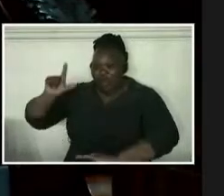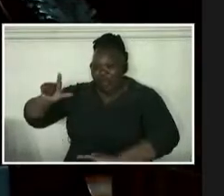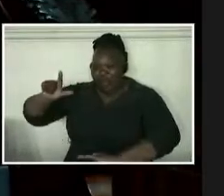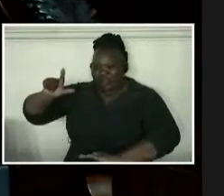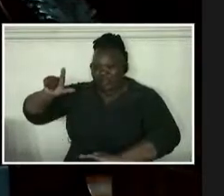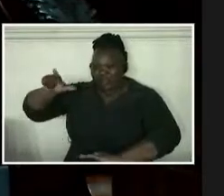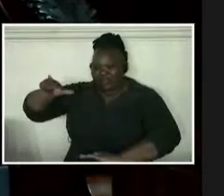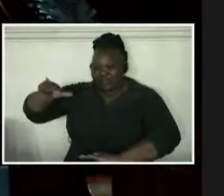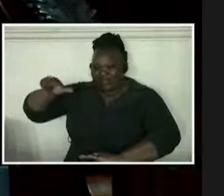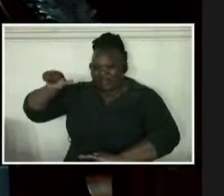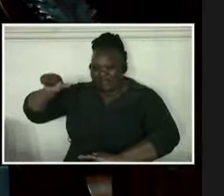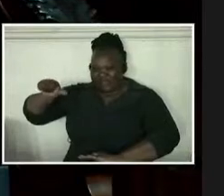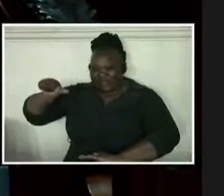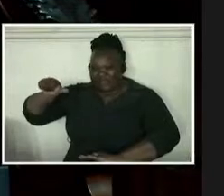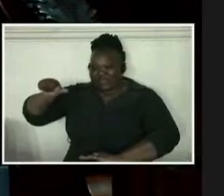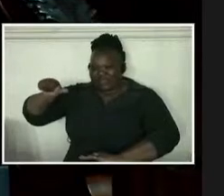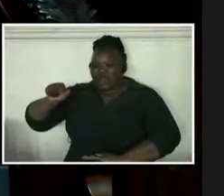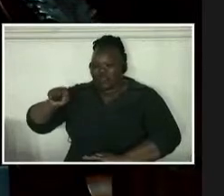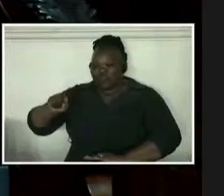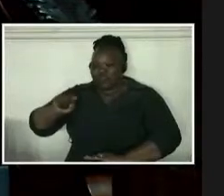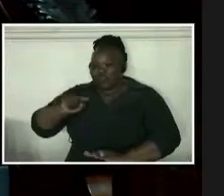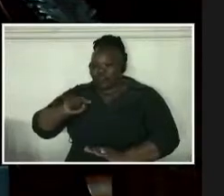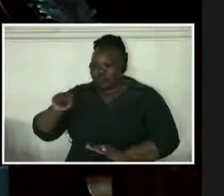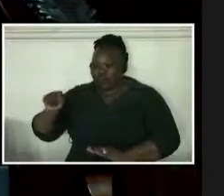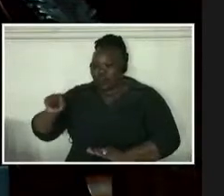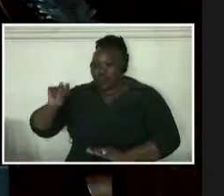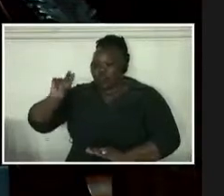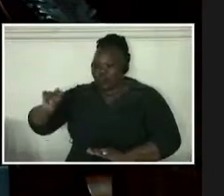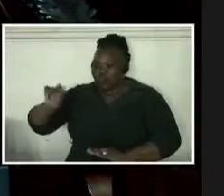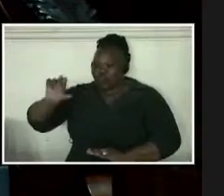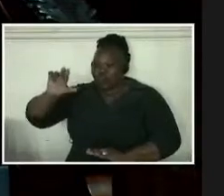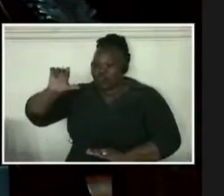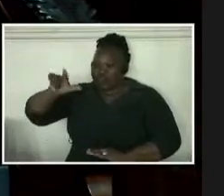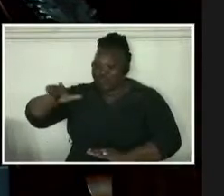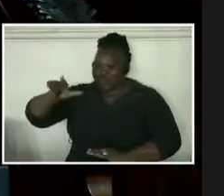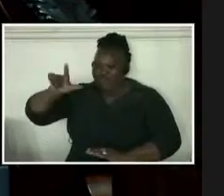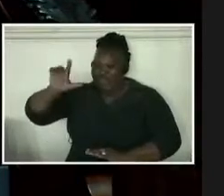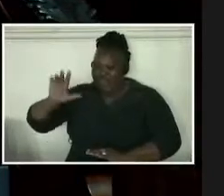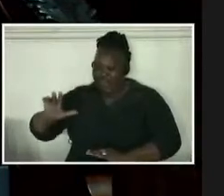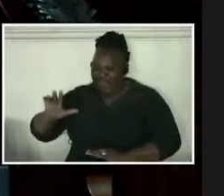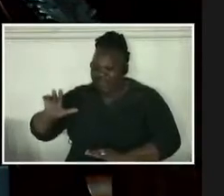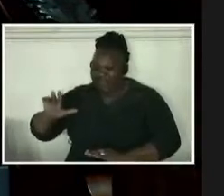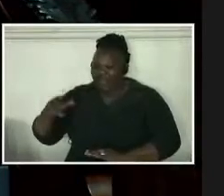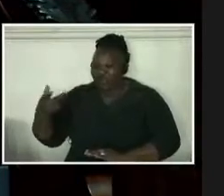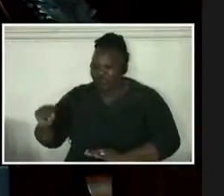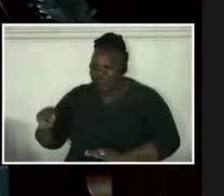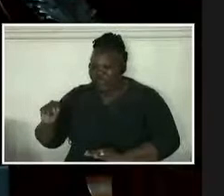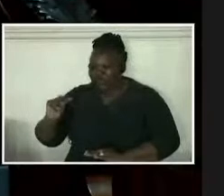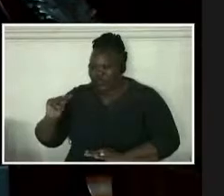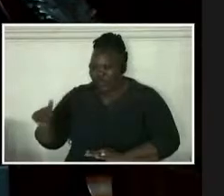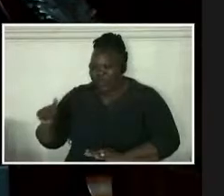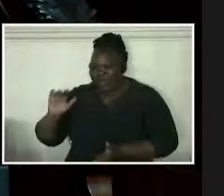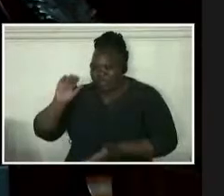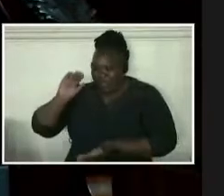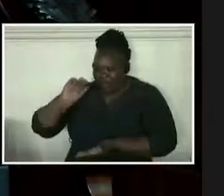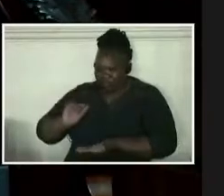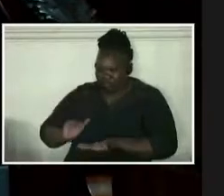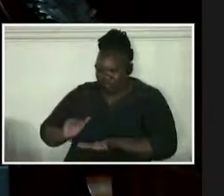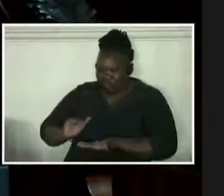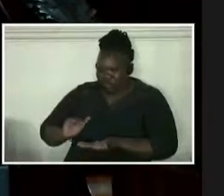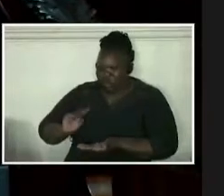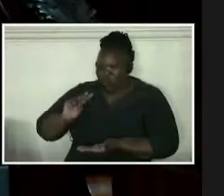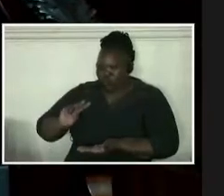during the financial year 1920 to 279 2021 but has since declined to 22 to